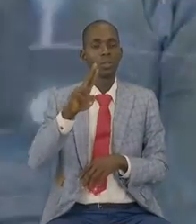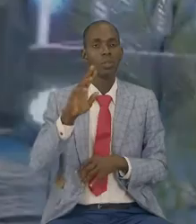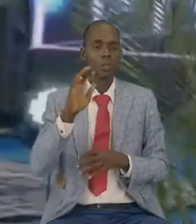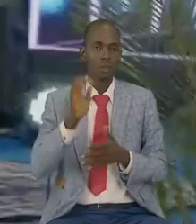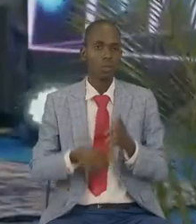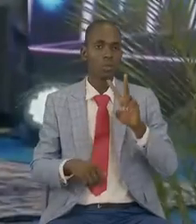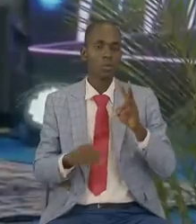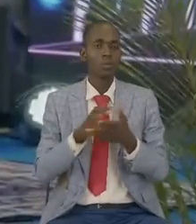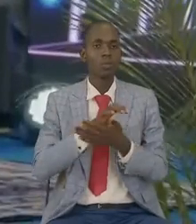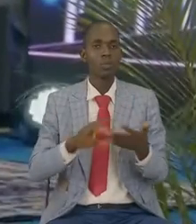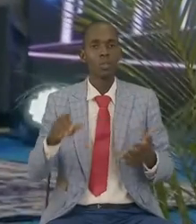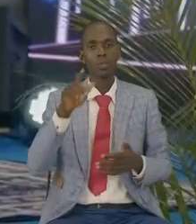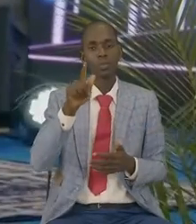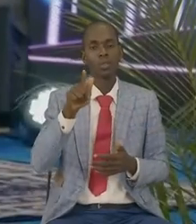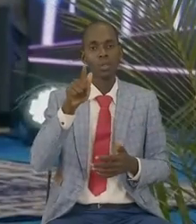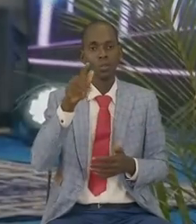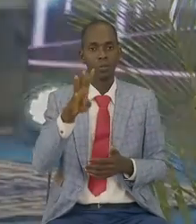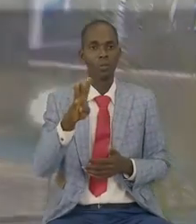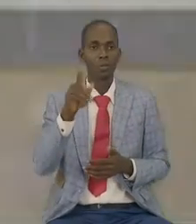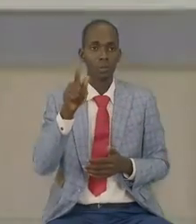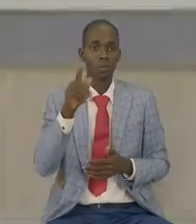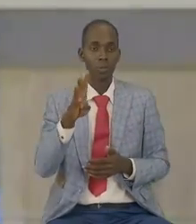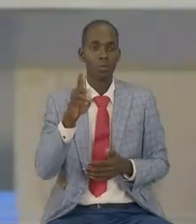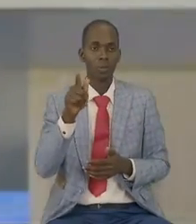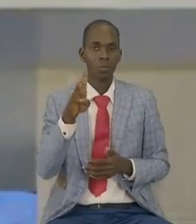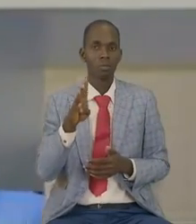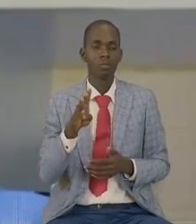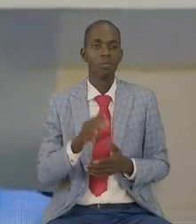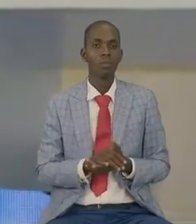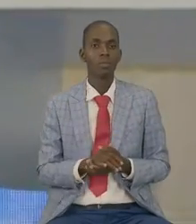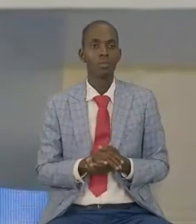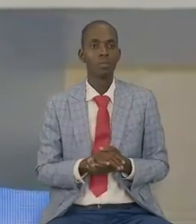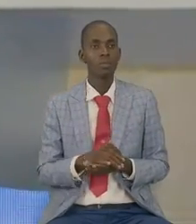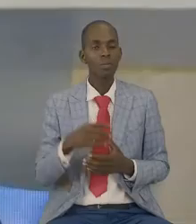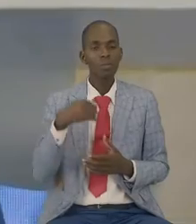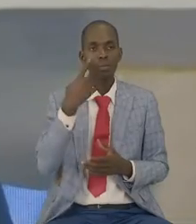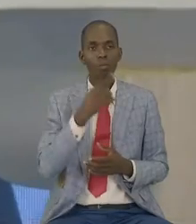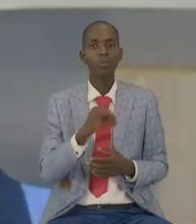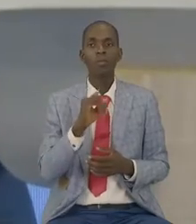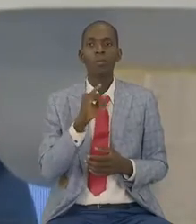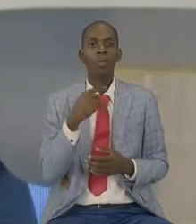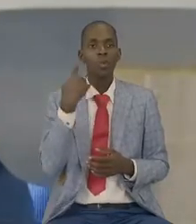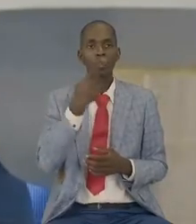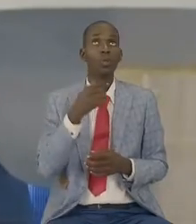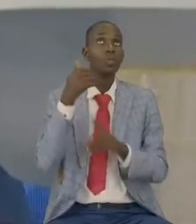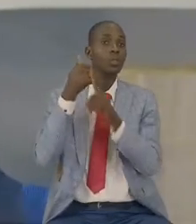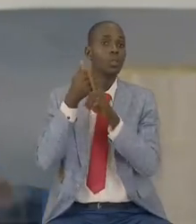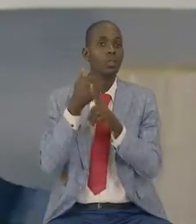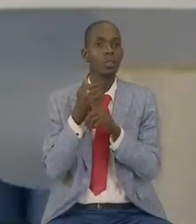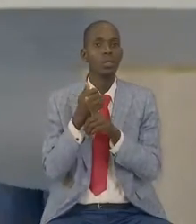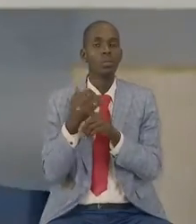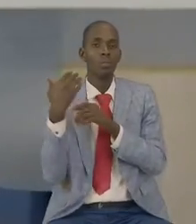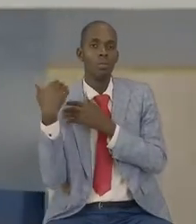verse 24. It says in verse 24, thank you, who is, oh, his own self bear